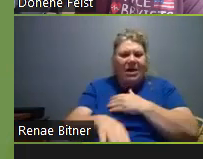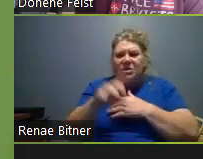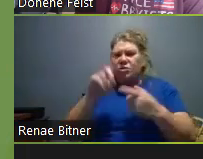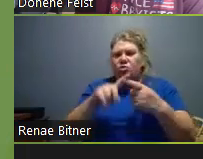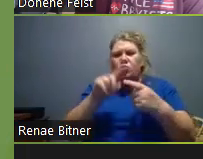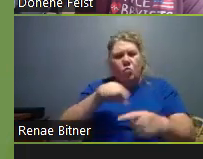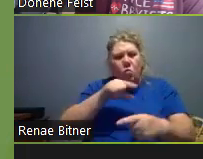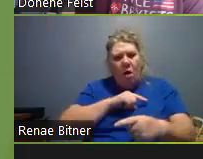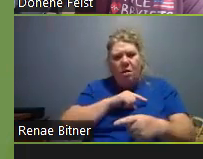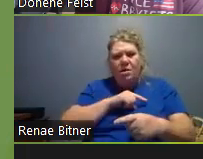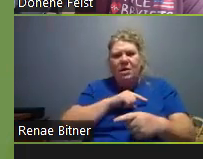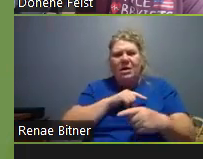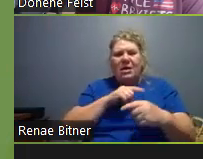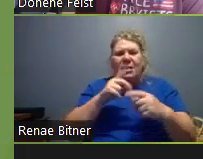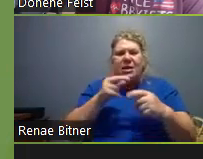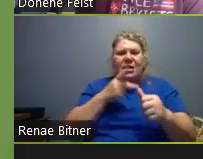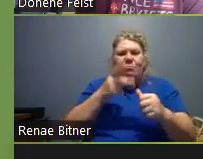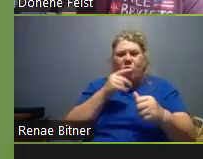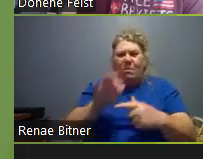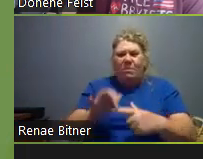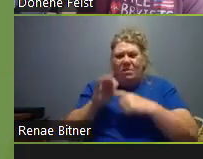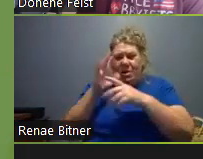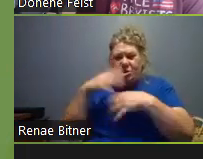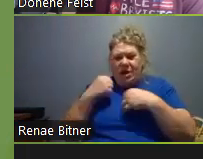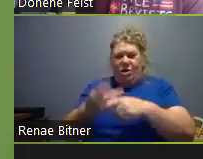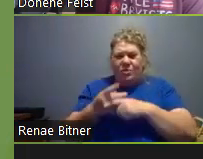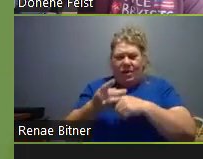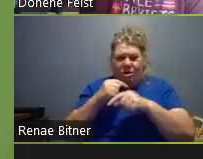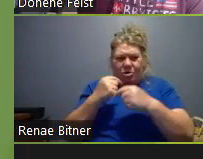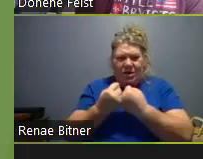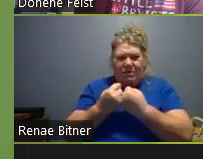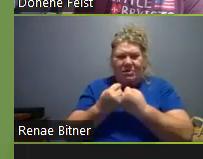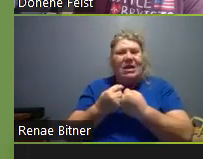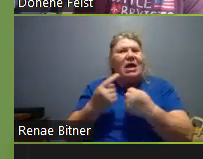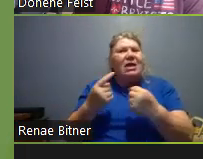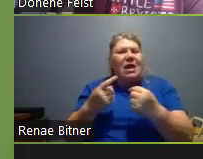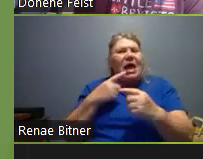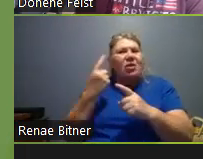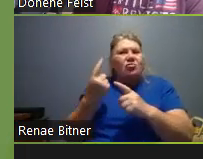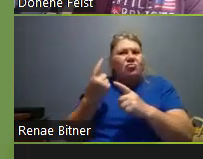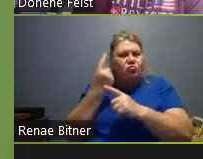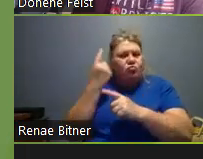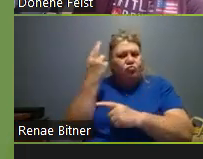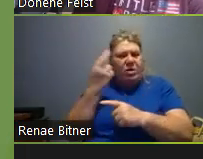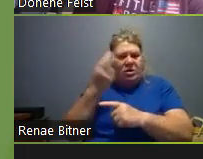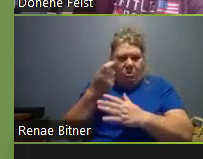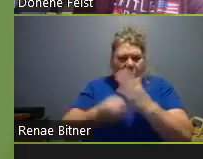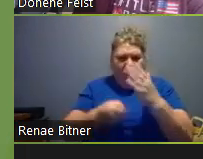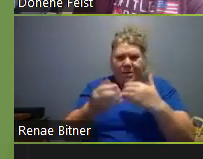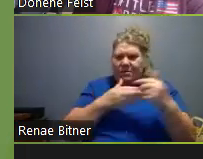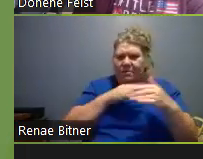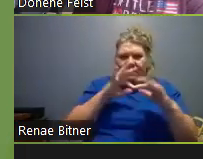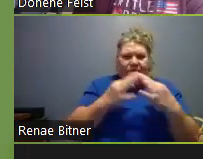quality and primary specialty care at a reasonable price, regardless of the family's health, income, employment,